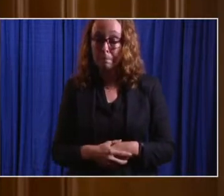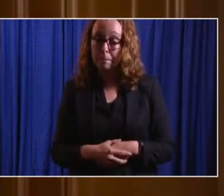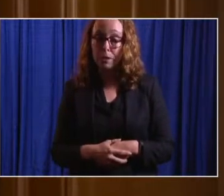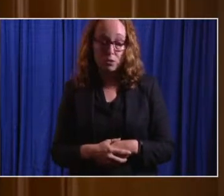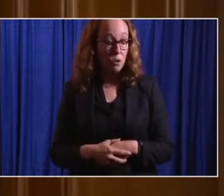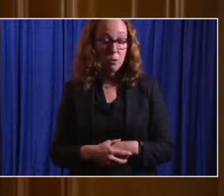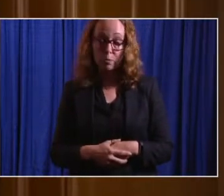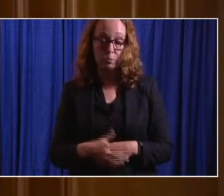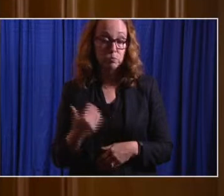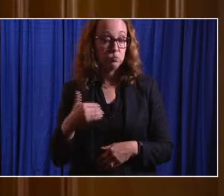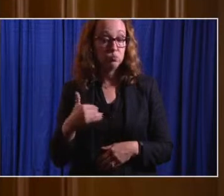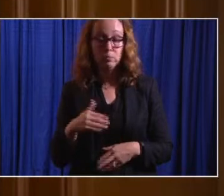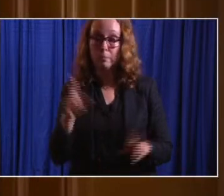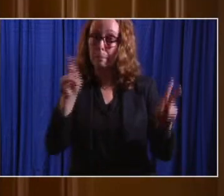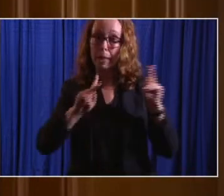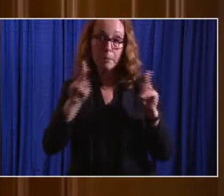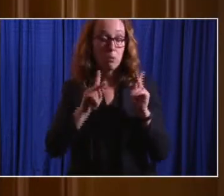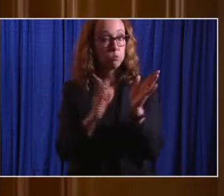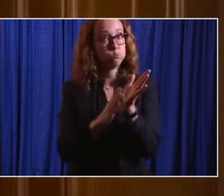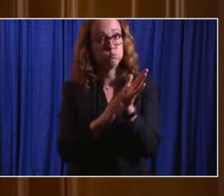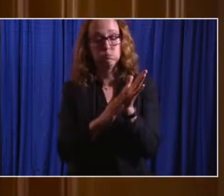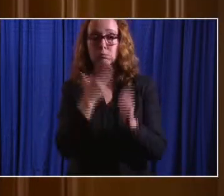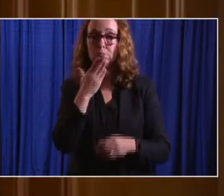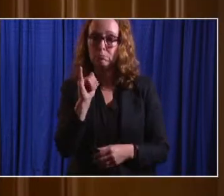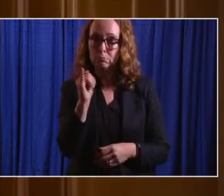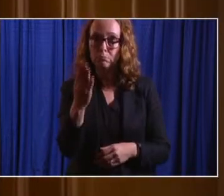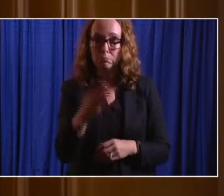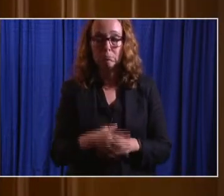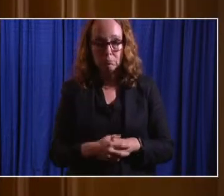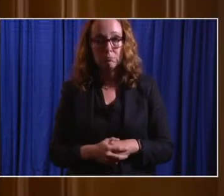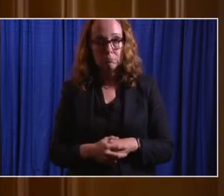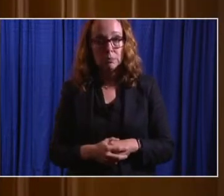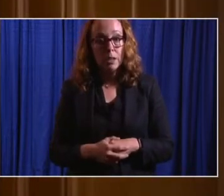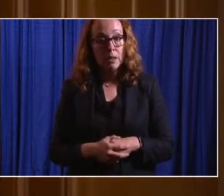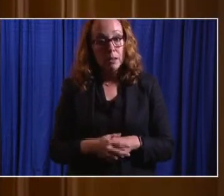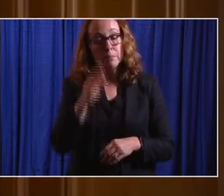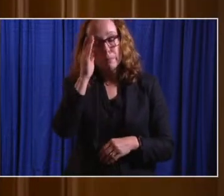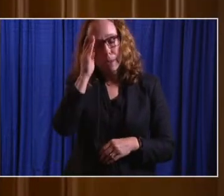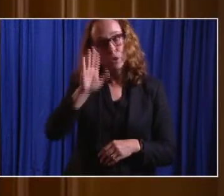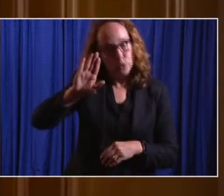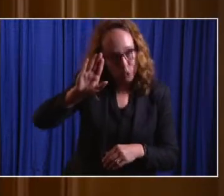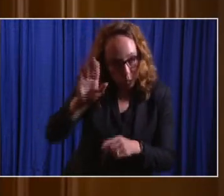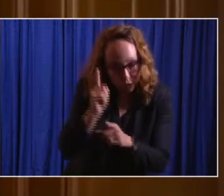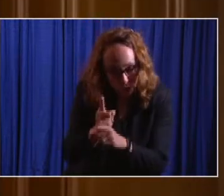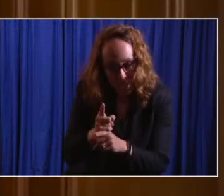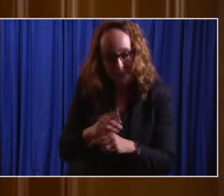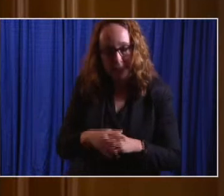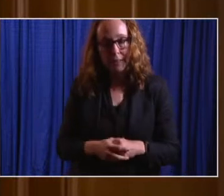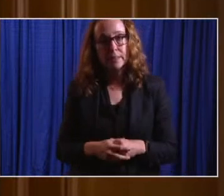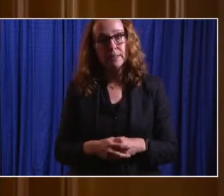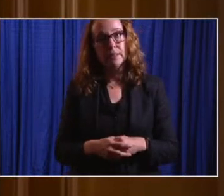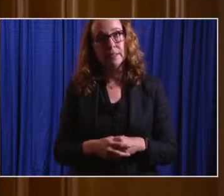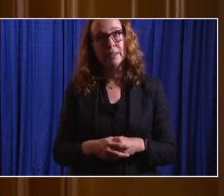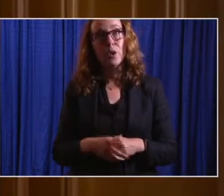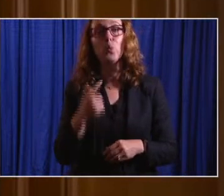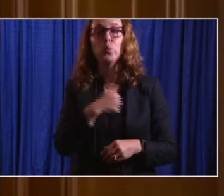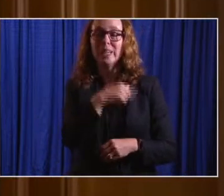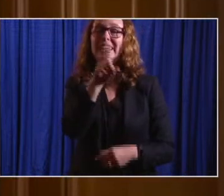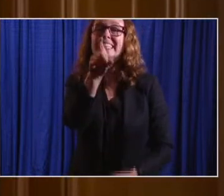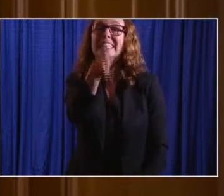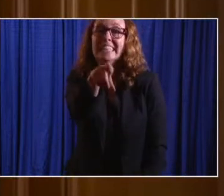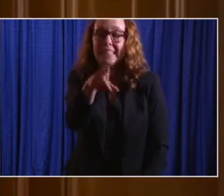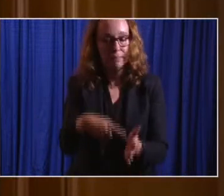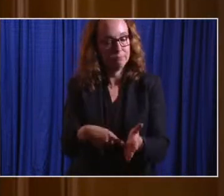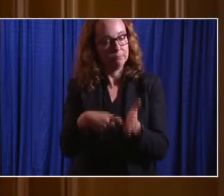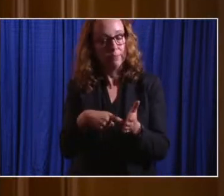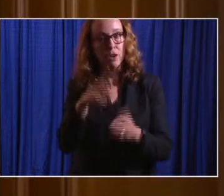doing a very good job in working to get it out. But you're absolutely right. What this really takes is ingenuity.